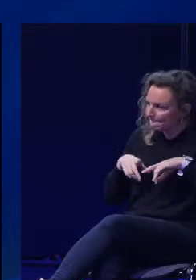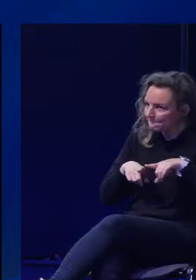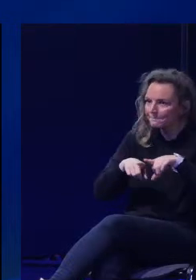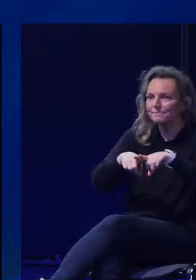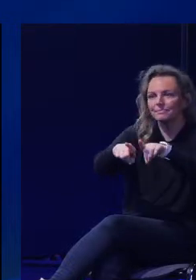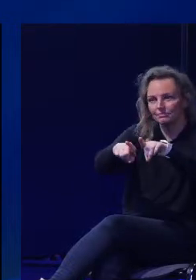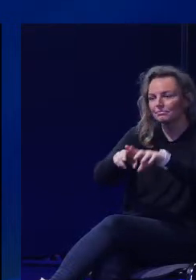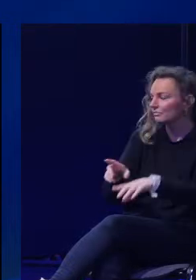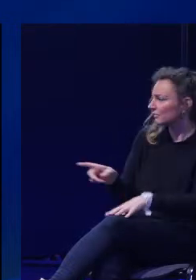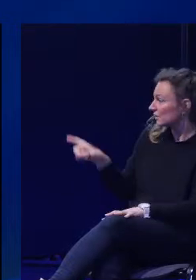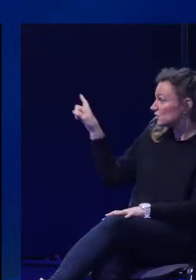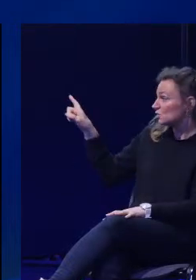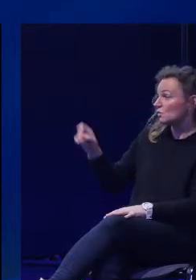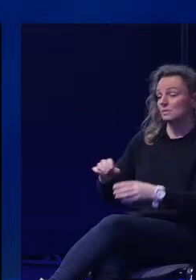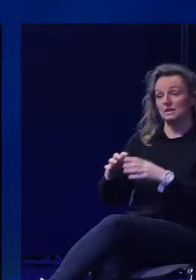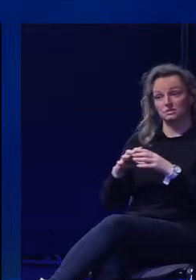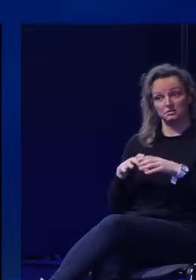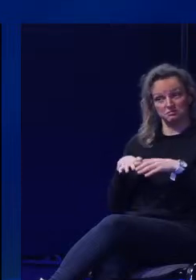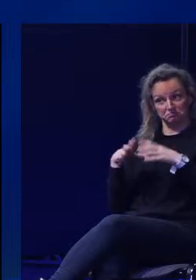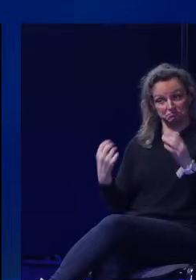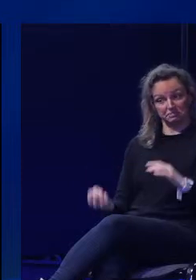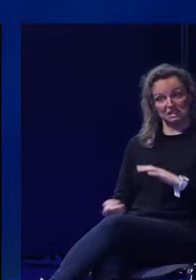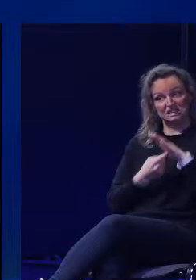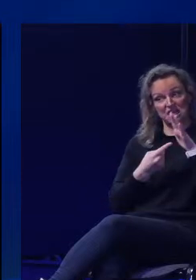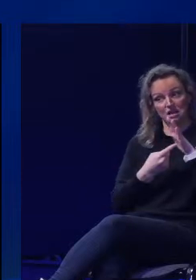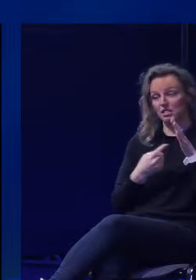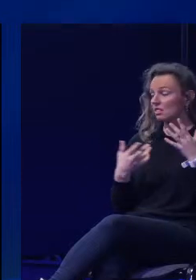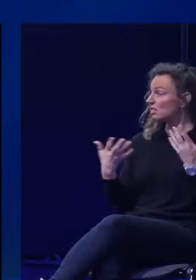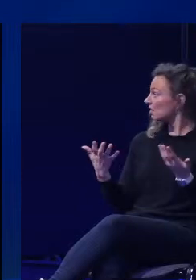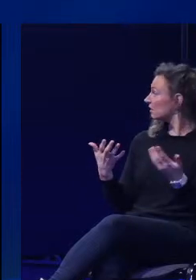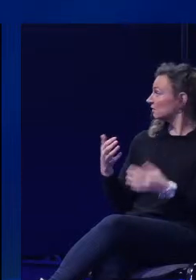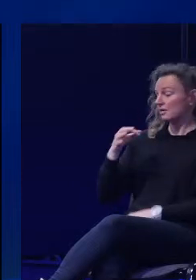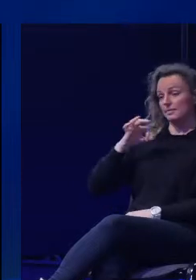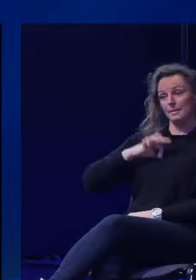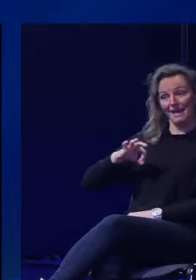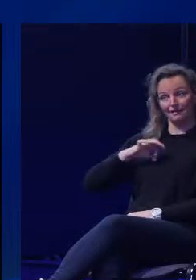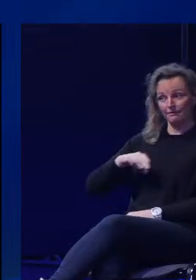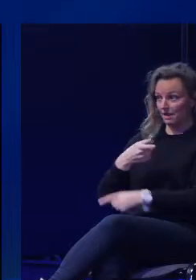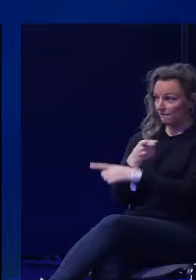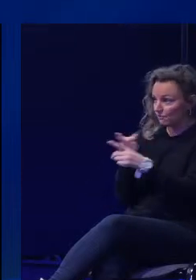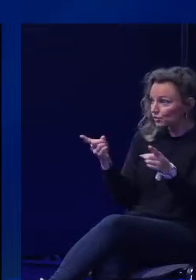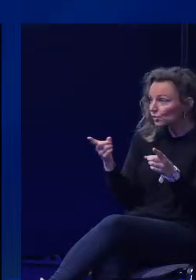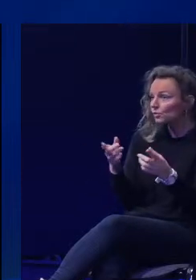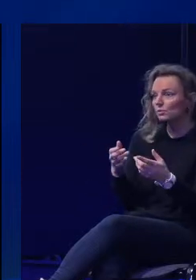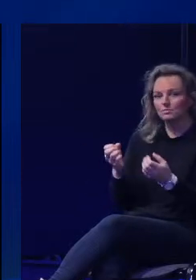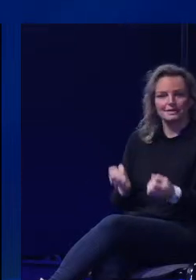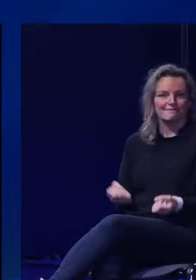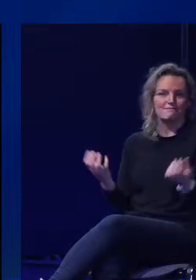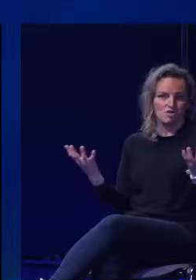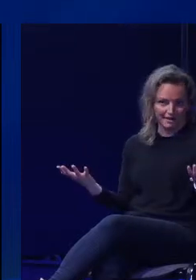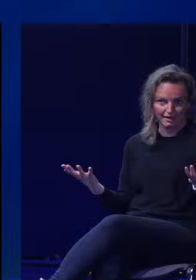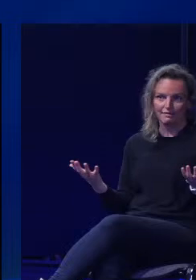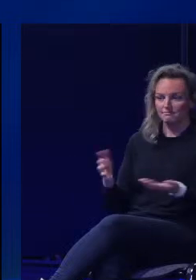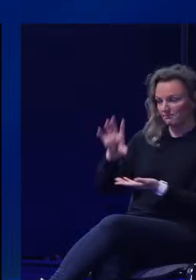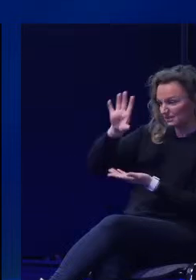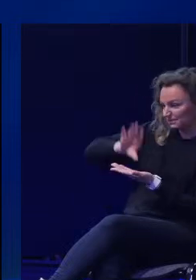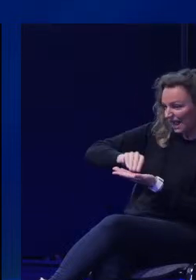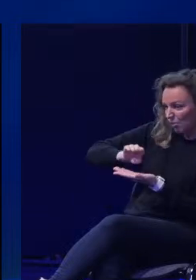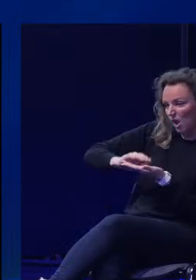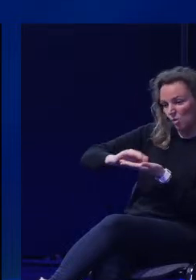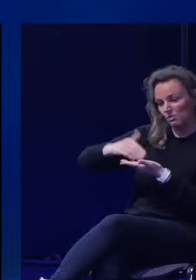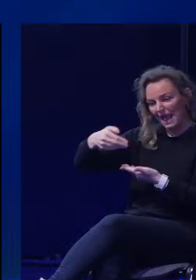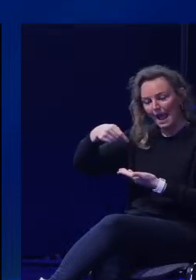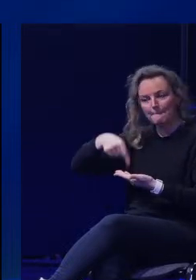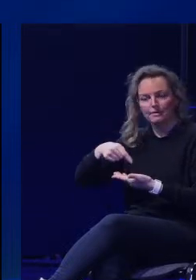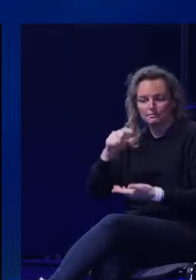just pulled this off. It's the first time that I saw that. And the benefit for many of you will be that It's free. You can download it. There is a bit of a